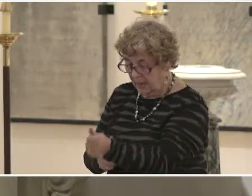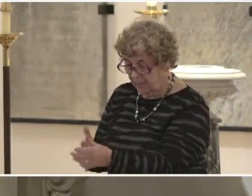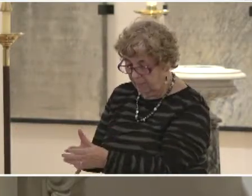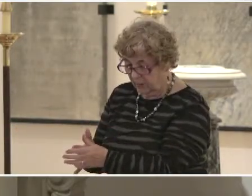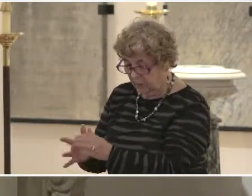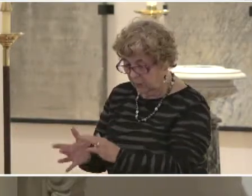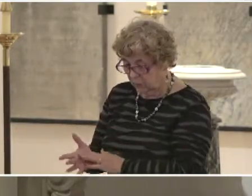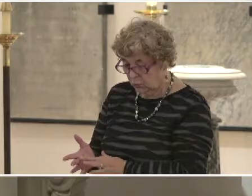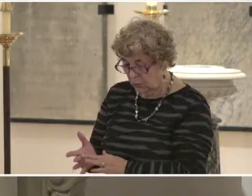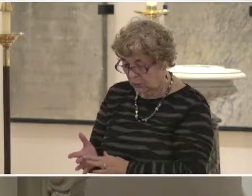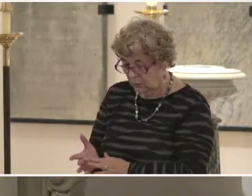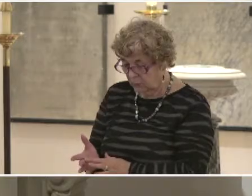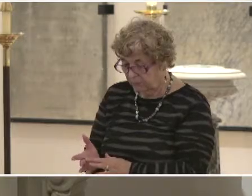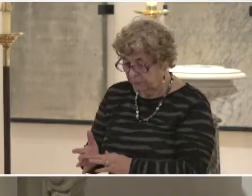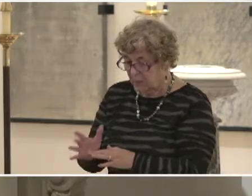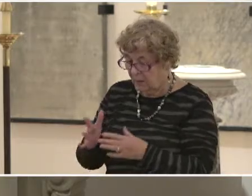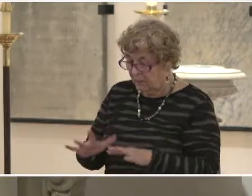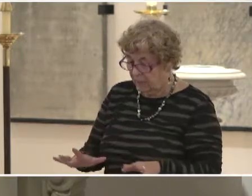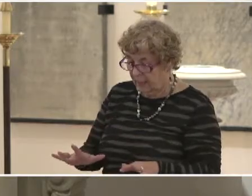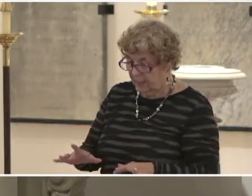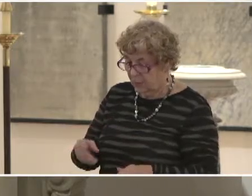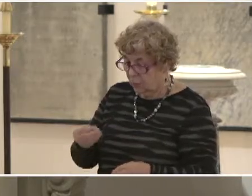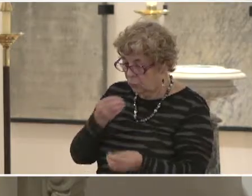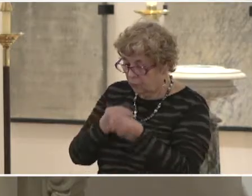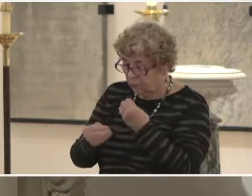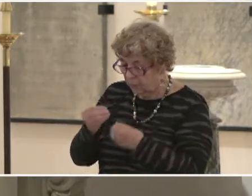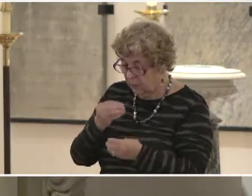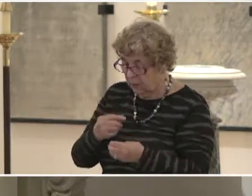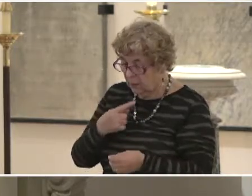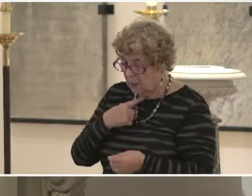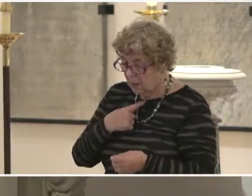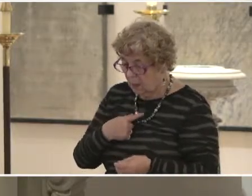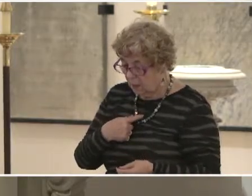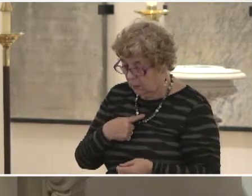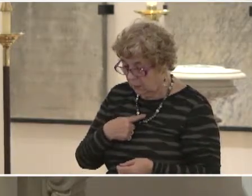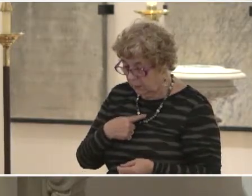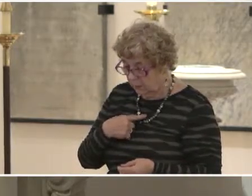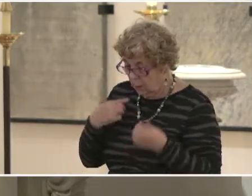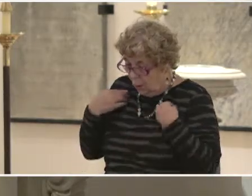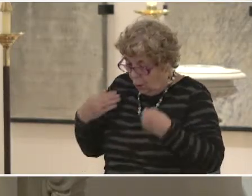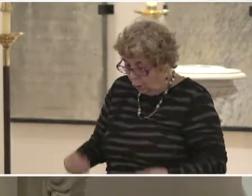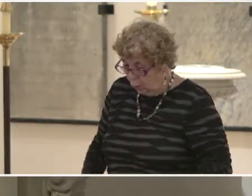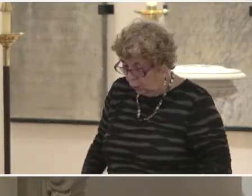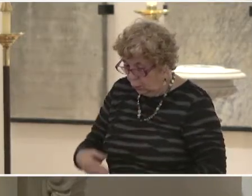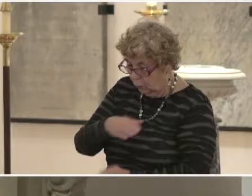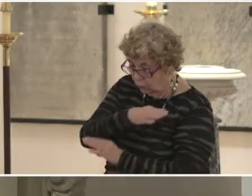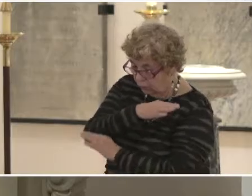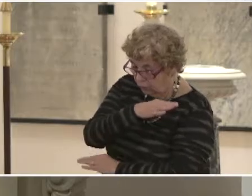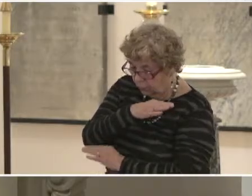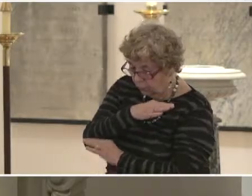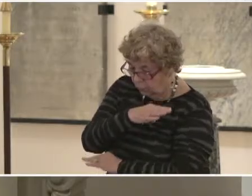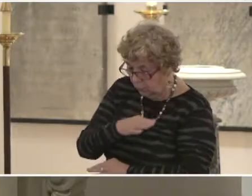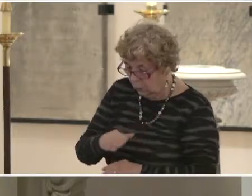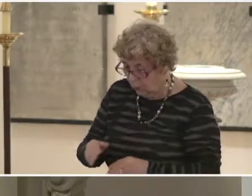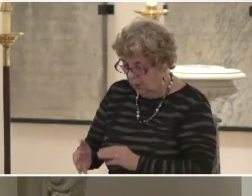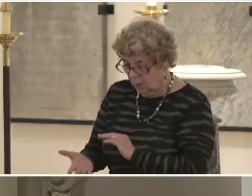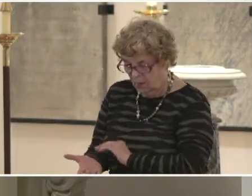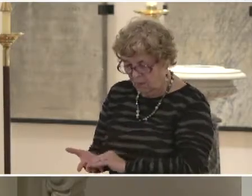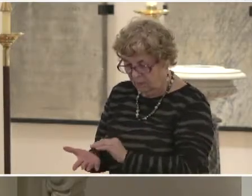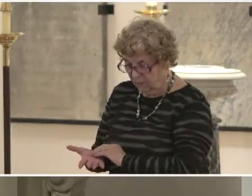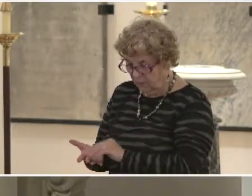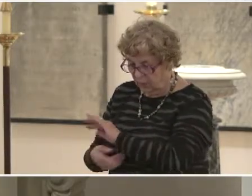Jesus Christ saves us by his grace. He who cried from the cross, my God, why have you